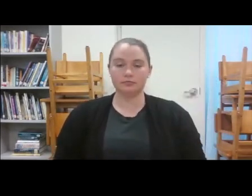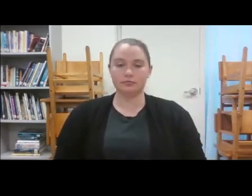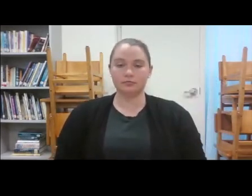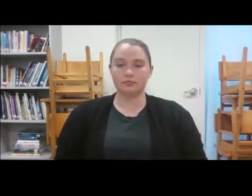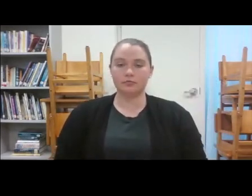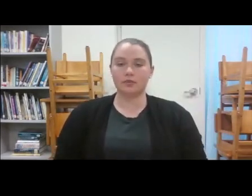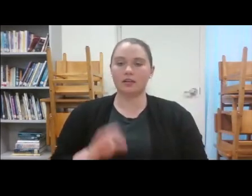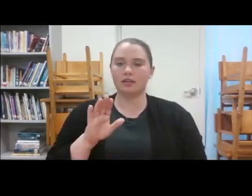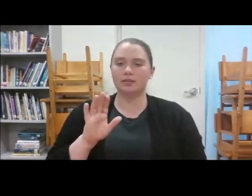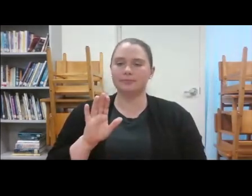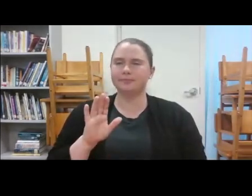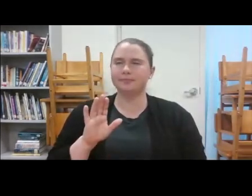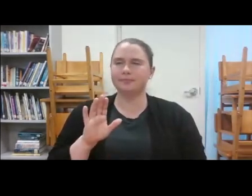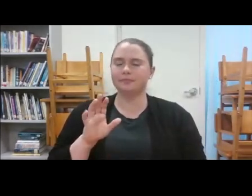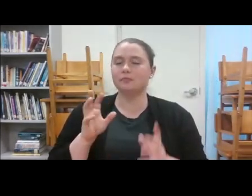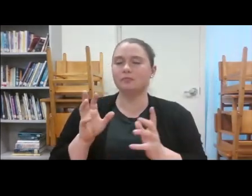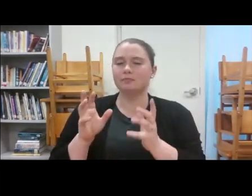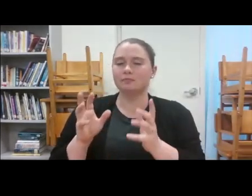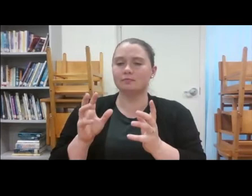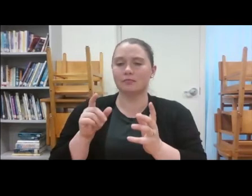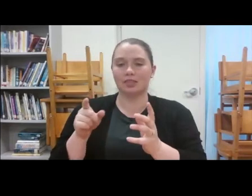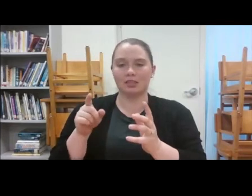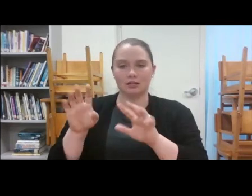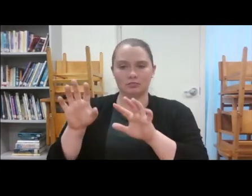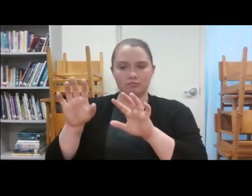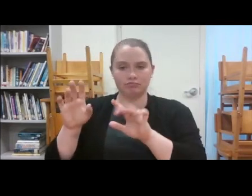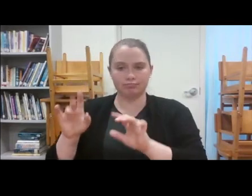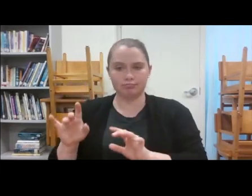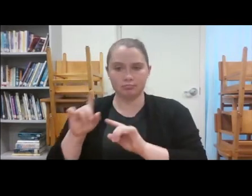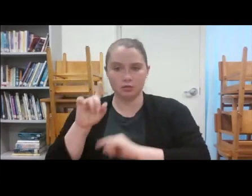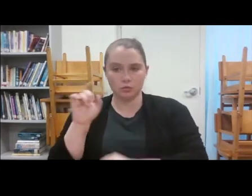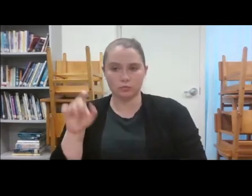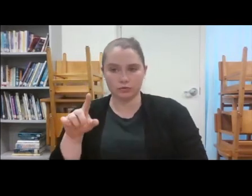There was a question in the chat box about